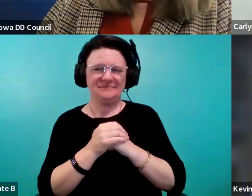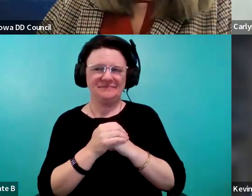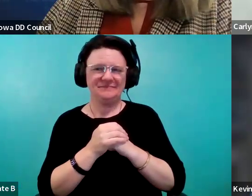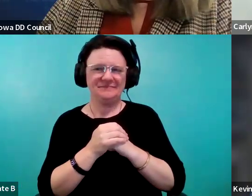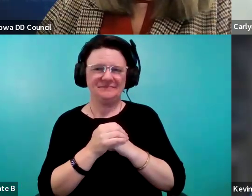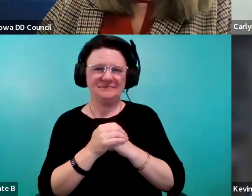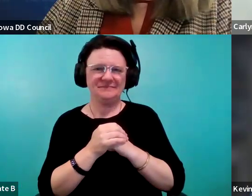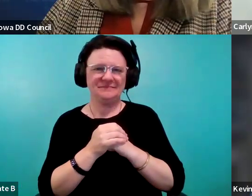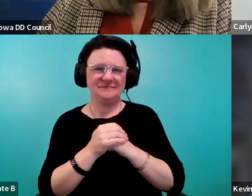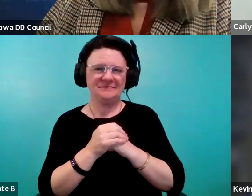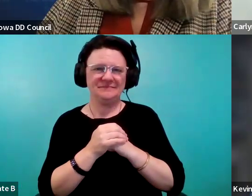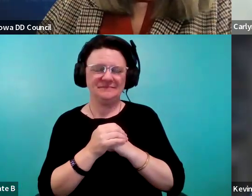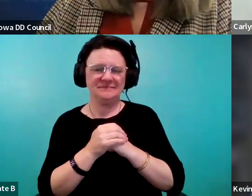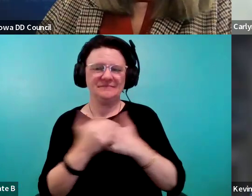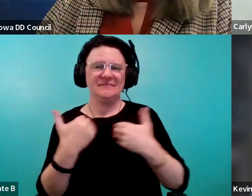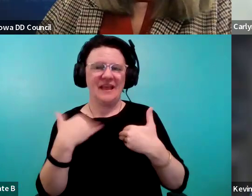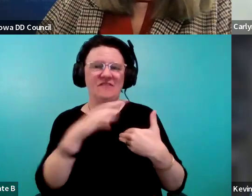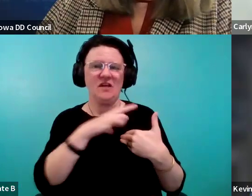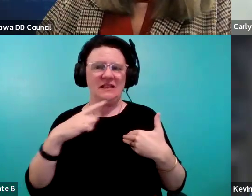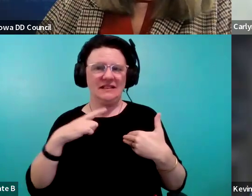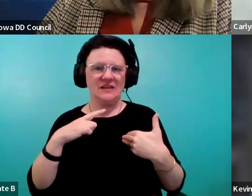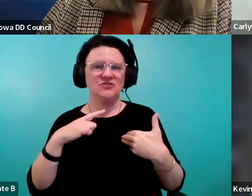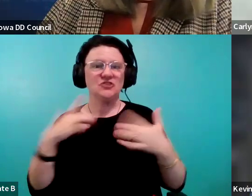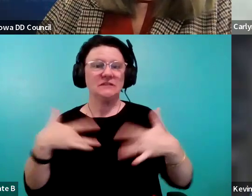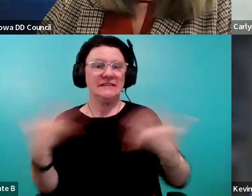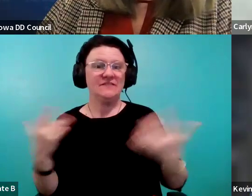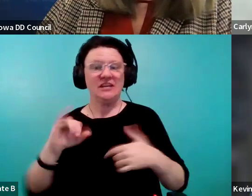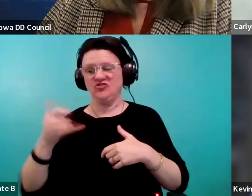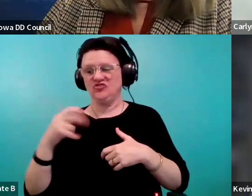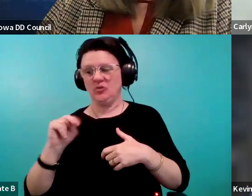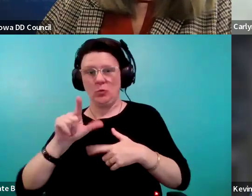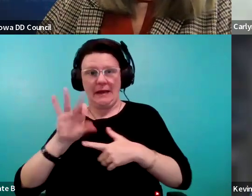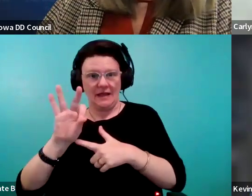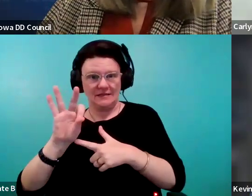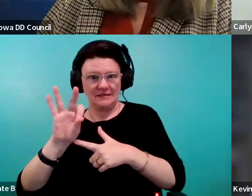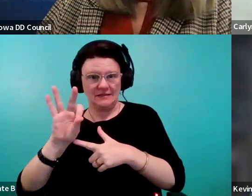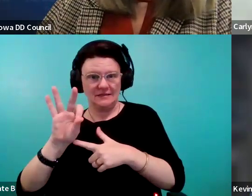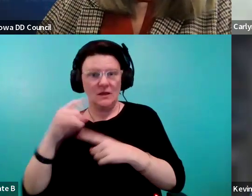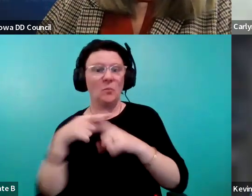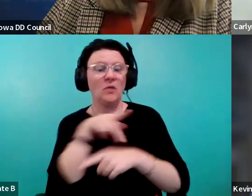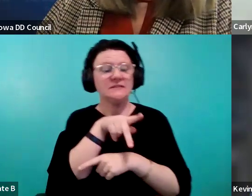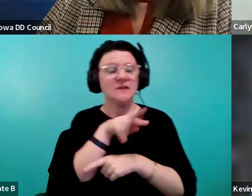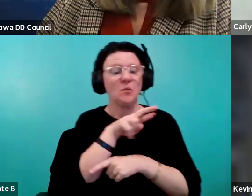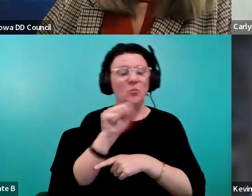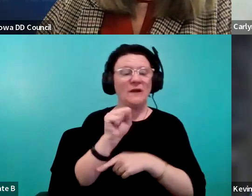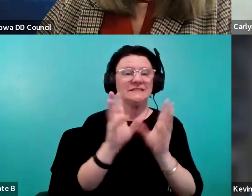have our legislative reception on January 29th, and there will also be a press conference